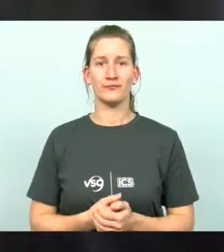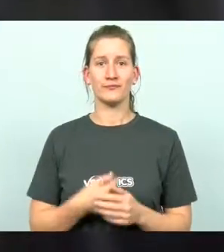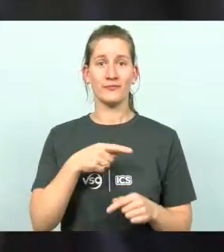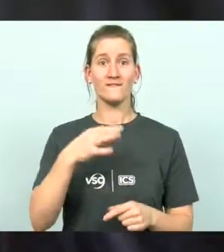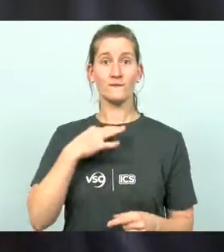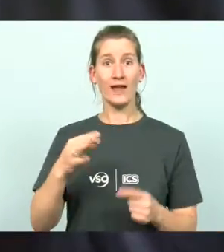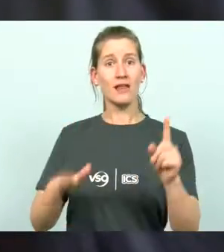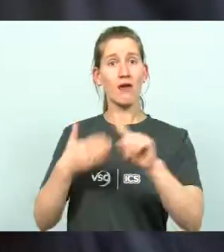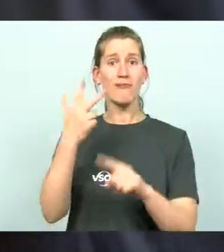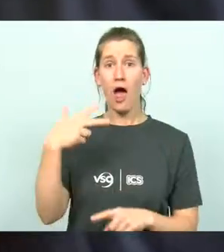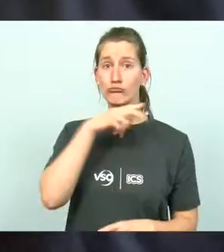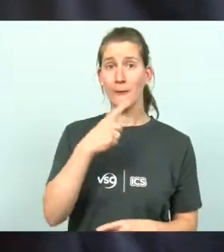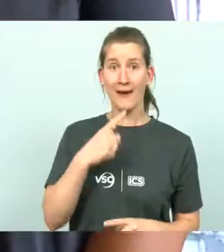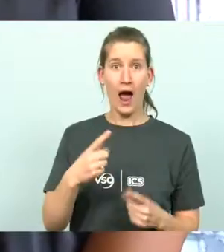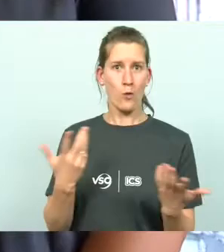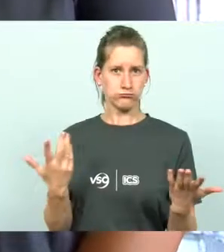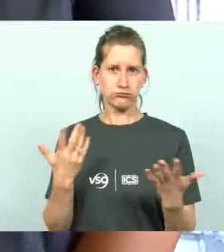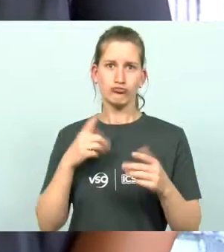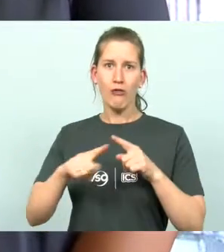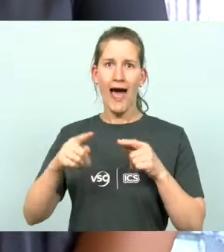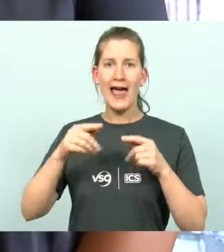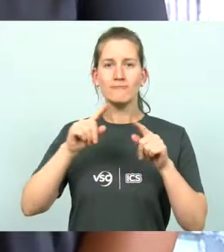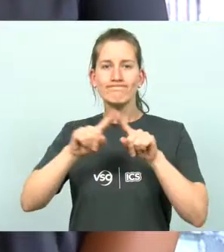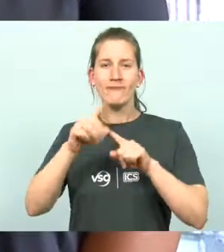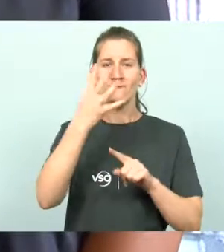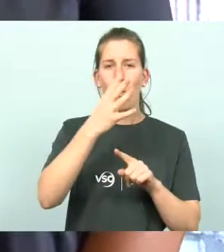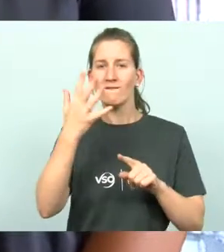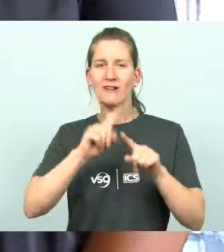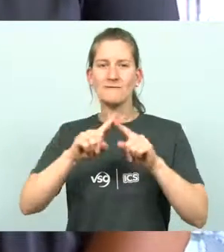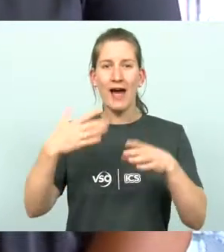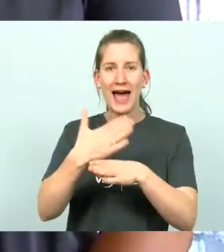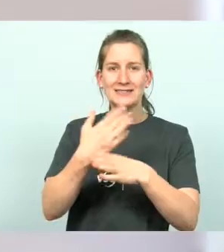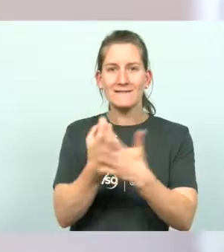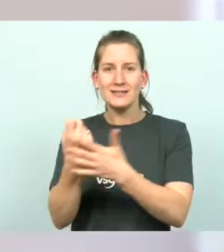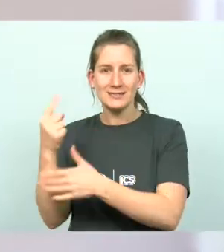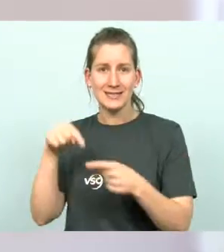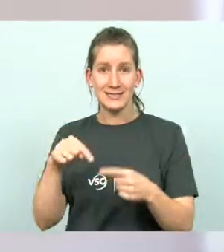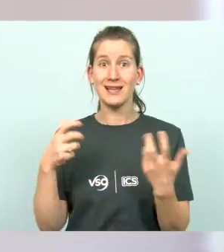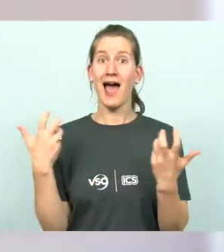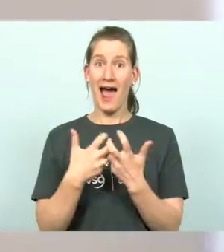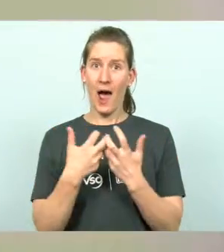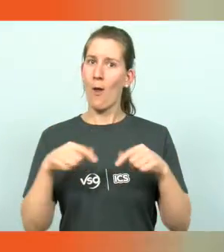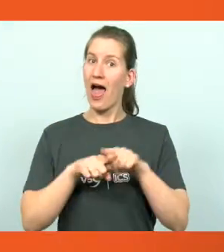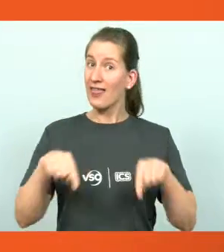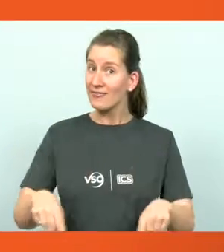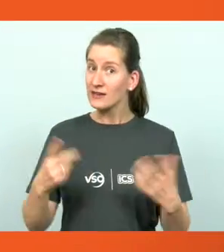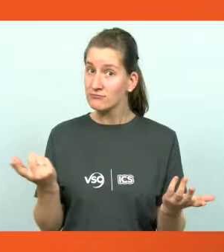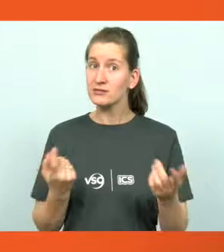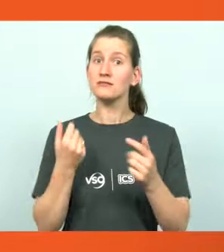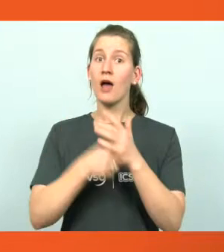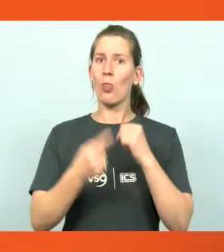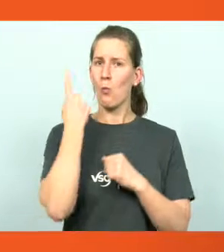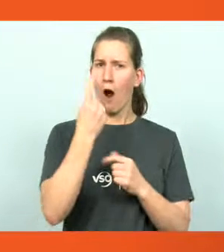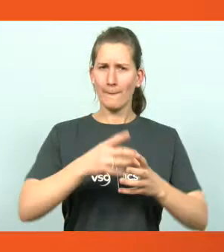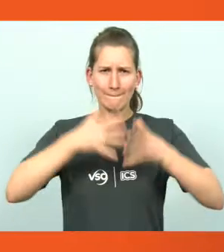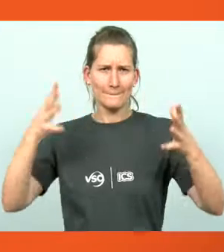with an £800 target, we recommend planning 4 to 5 different fundraising activities, and our recipe goes as follows. You want to start with your main